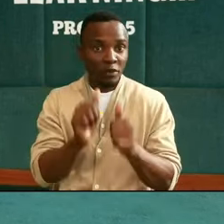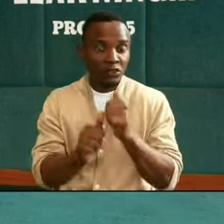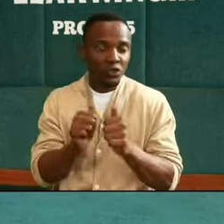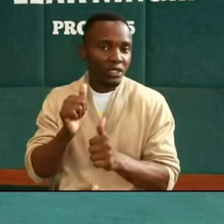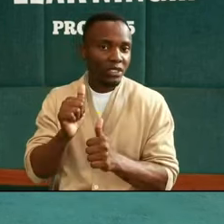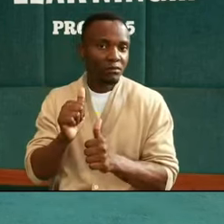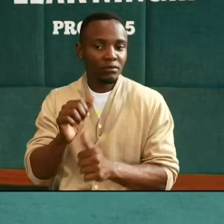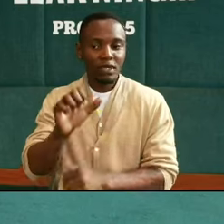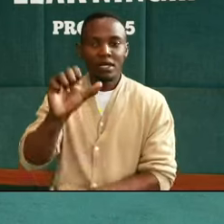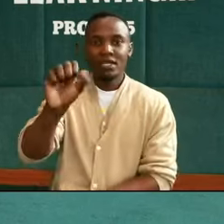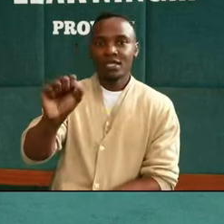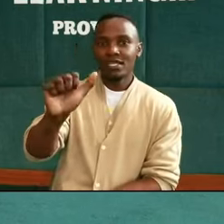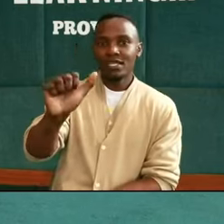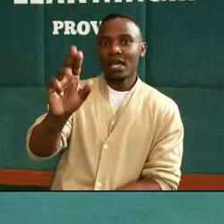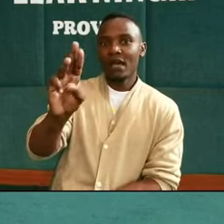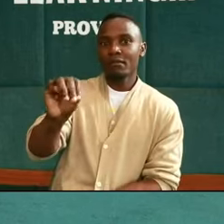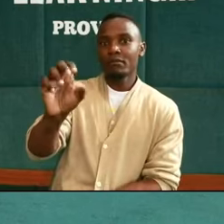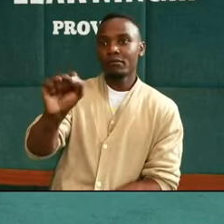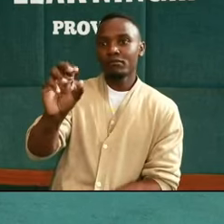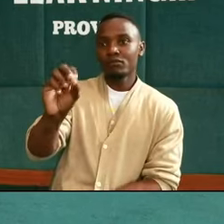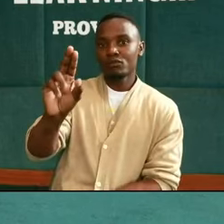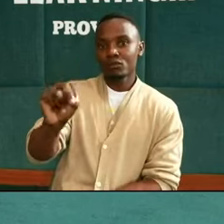follow? Any parent?